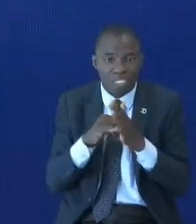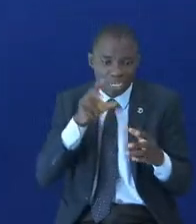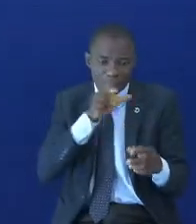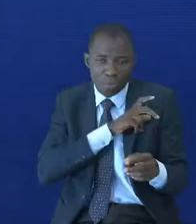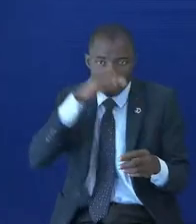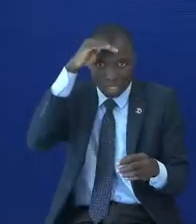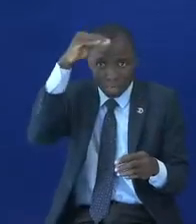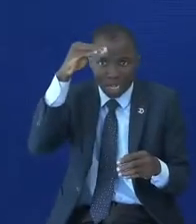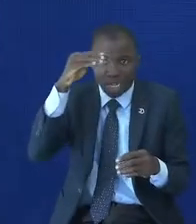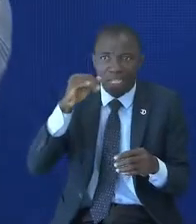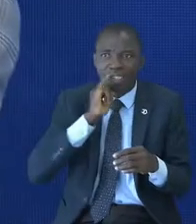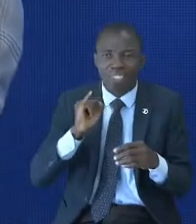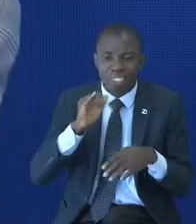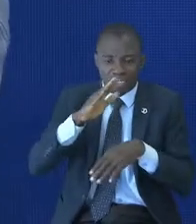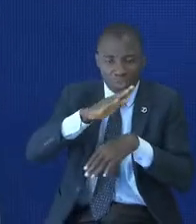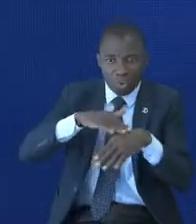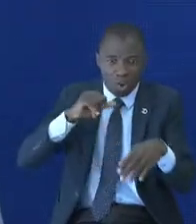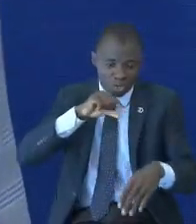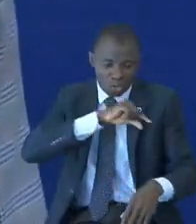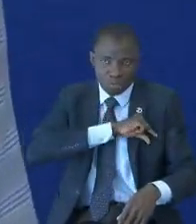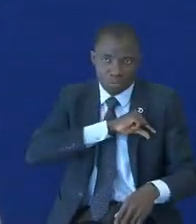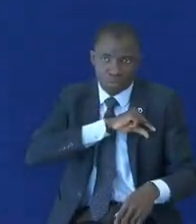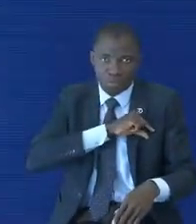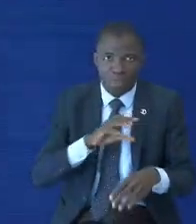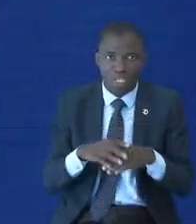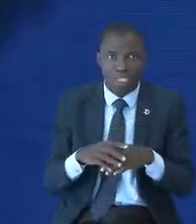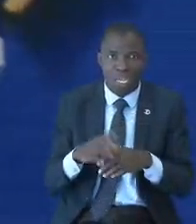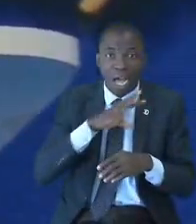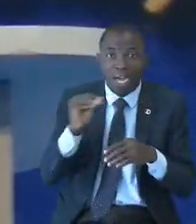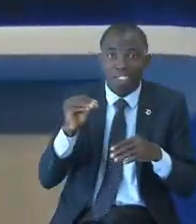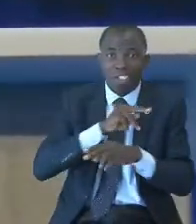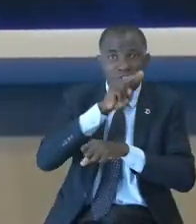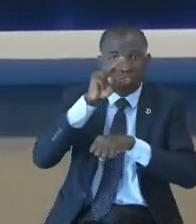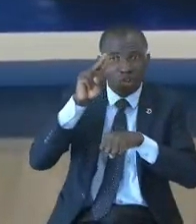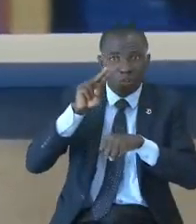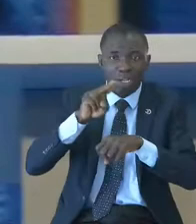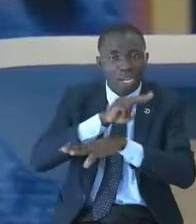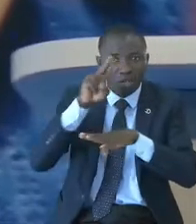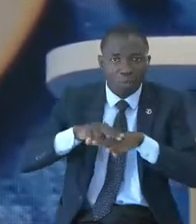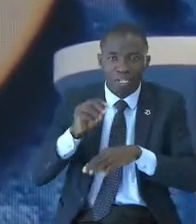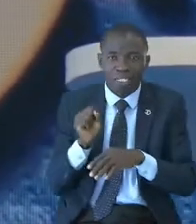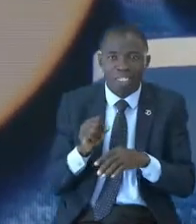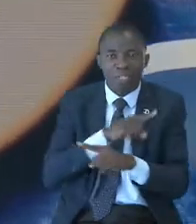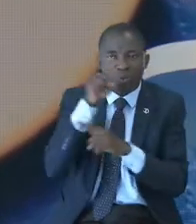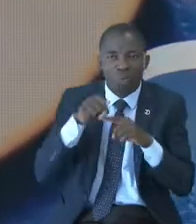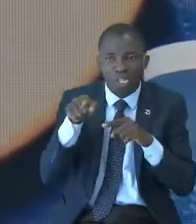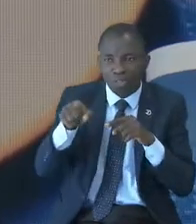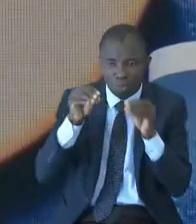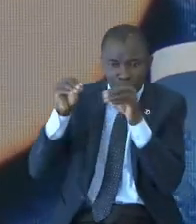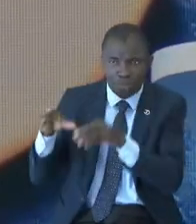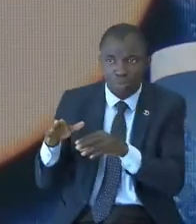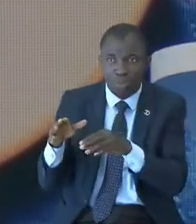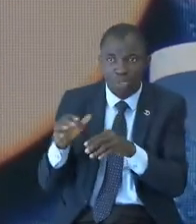is called conscience. And normally, when you put